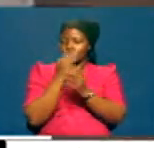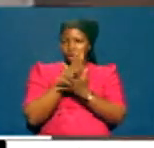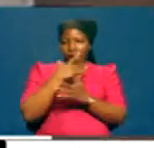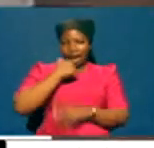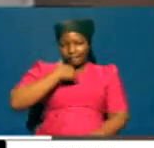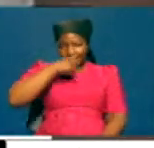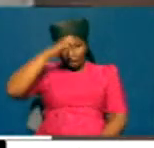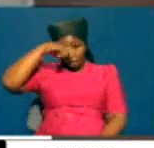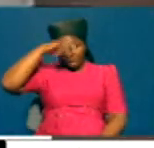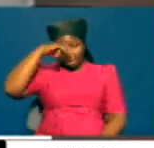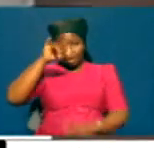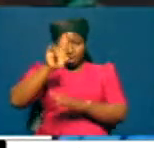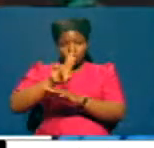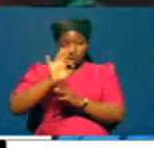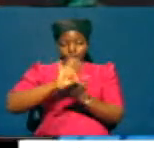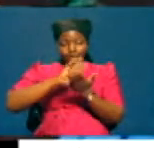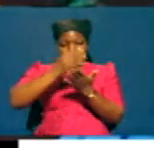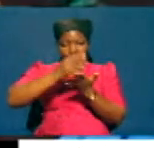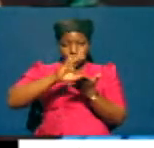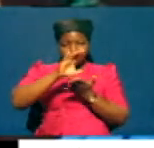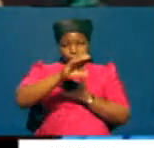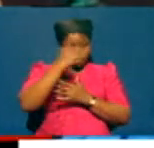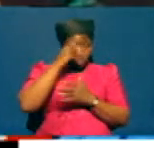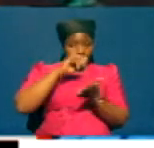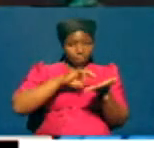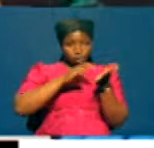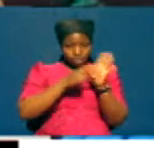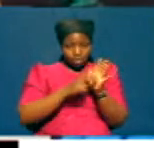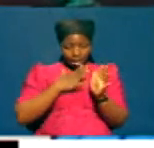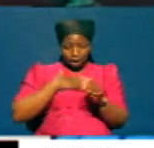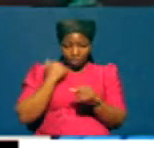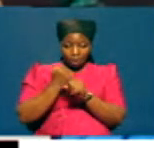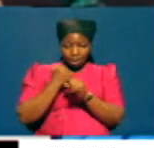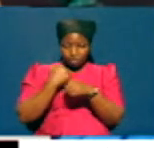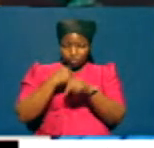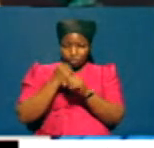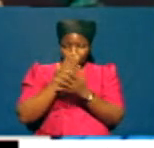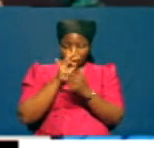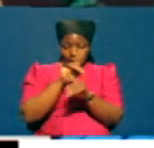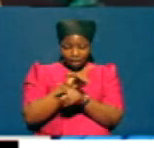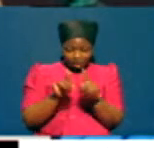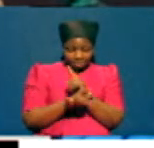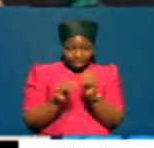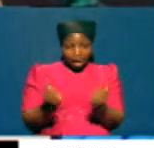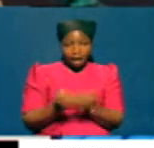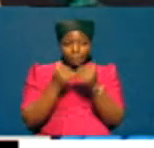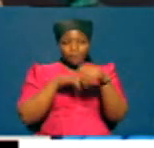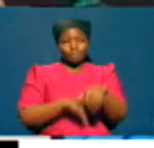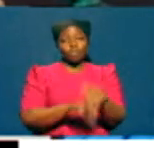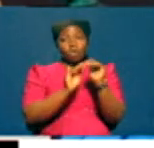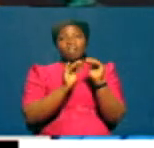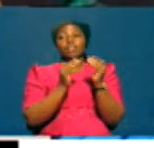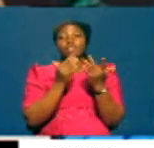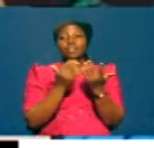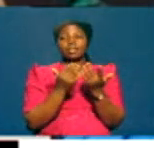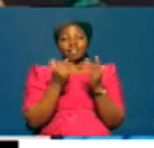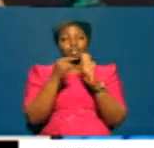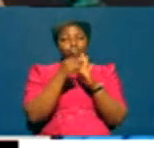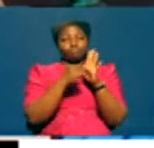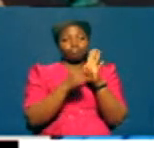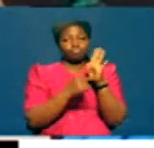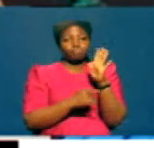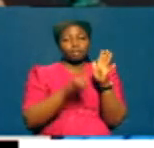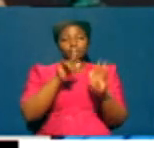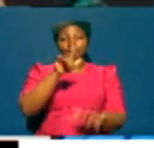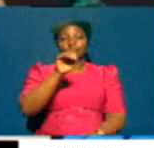funds allocated for the project. Our work is to make sure everything has been done according to what the Rotary Foundation guidelines